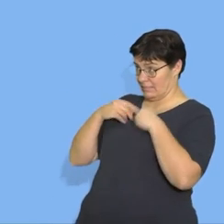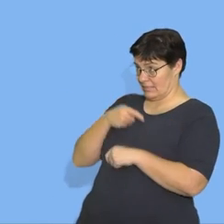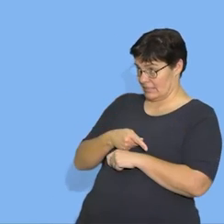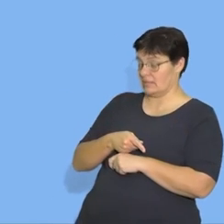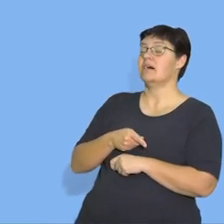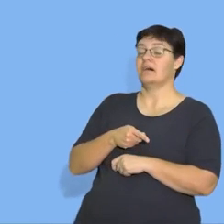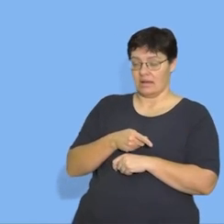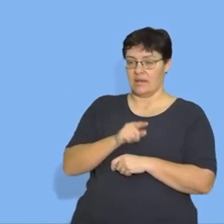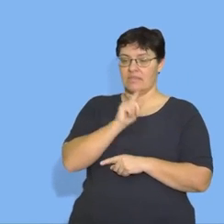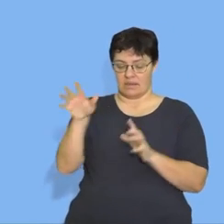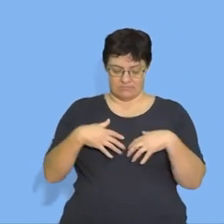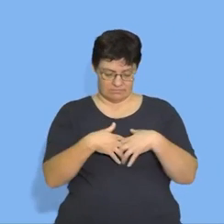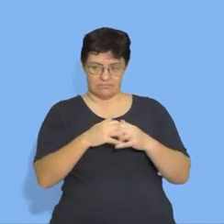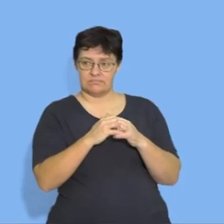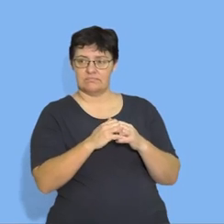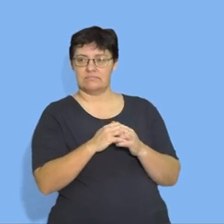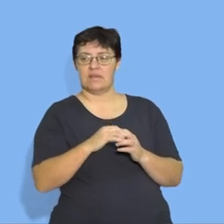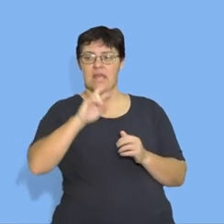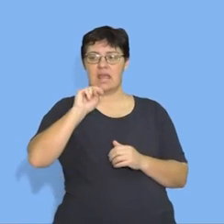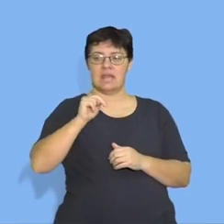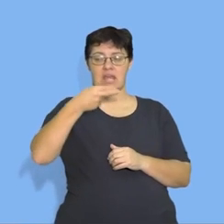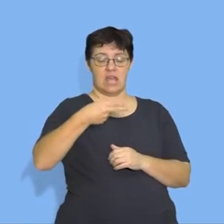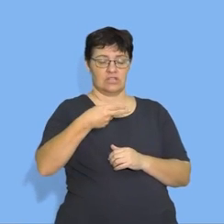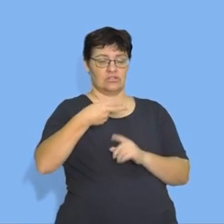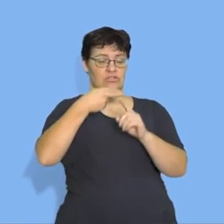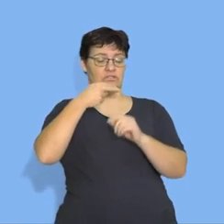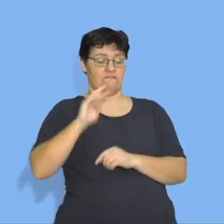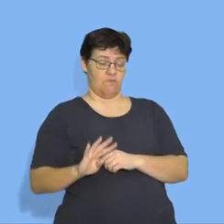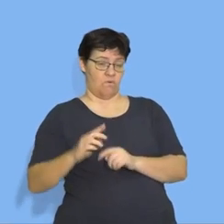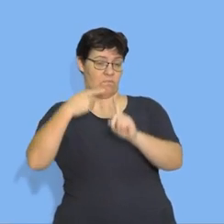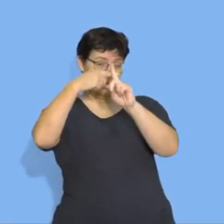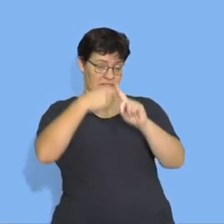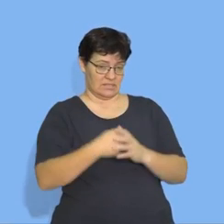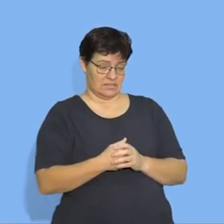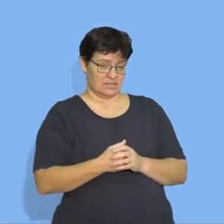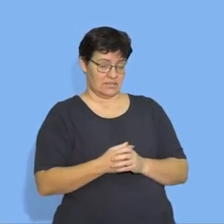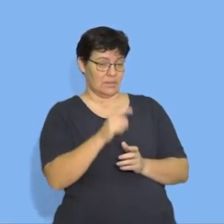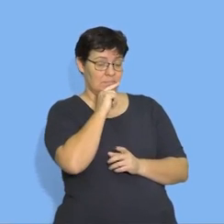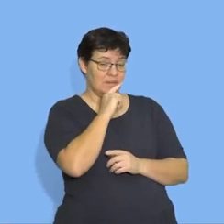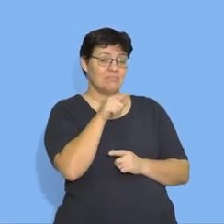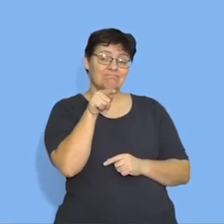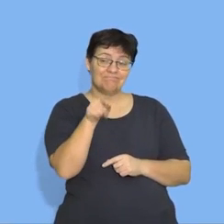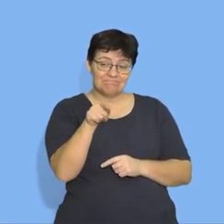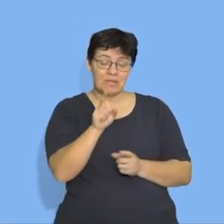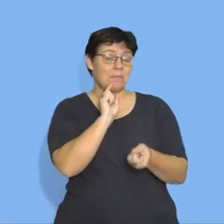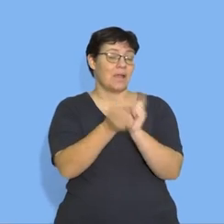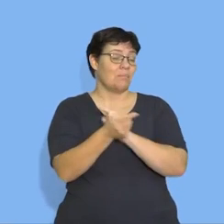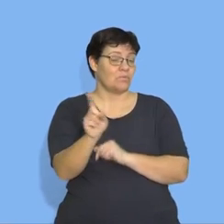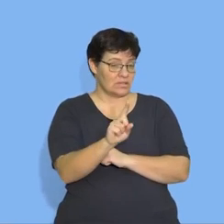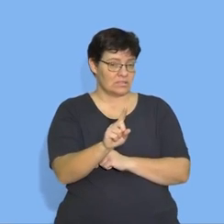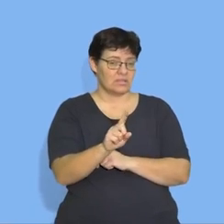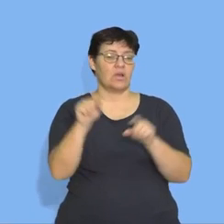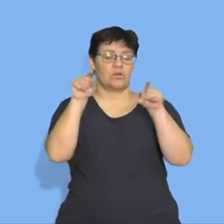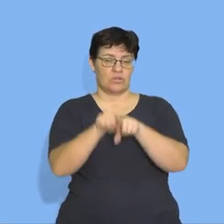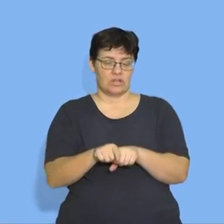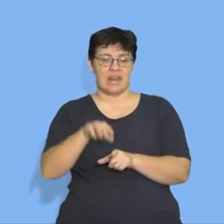forms the ammonium ion, right? So the ammonium ion in the reverse reaction becomes our conjugate acid.